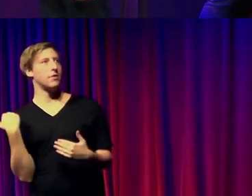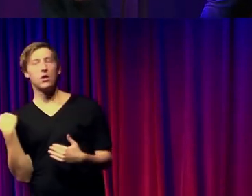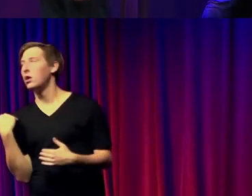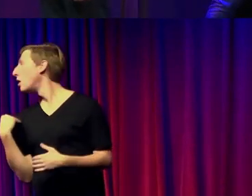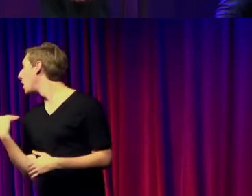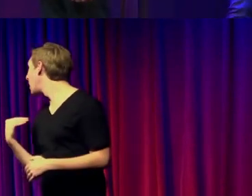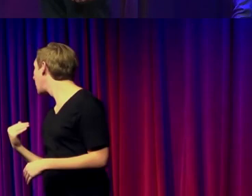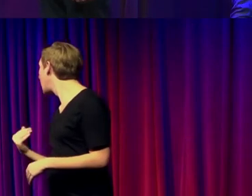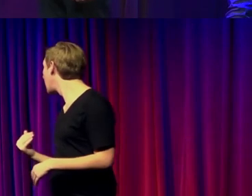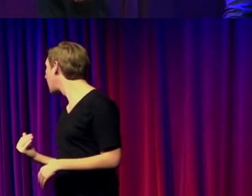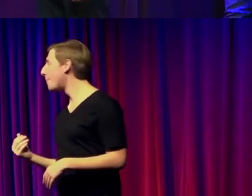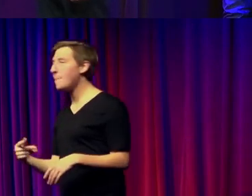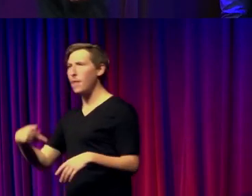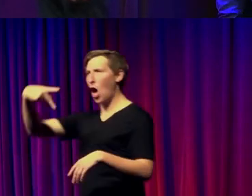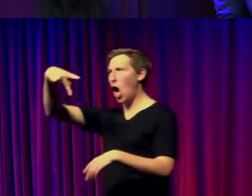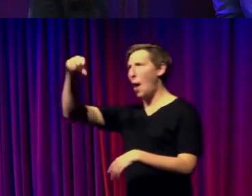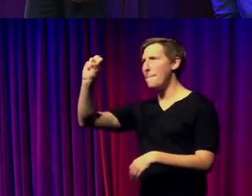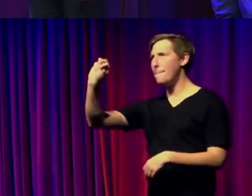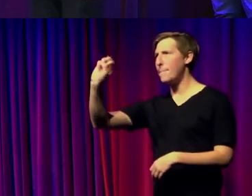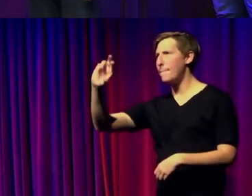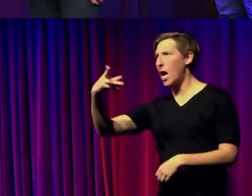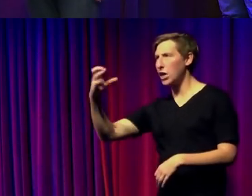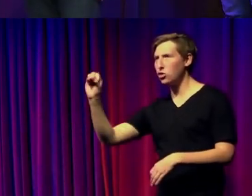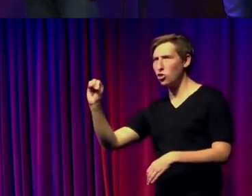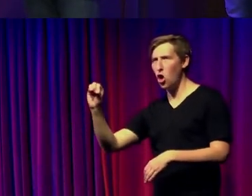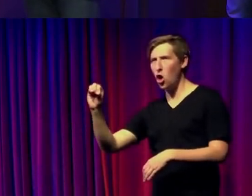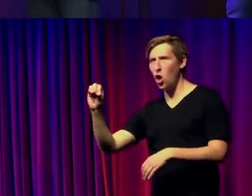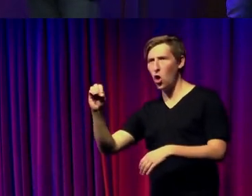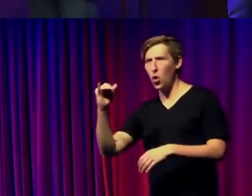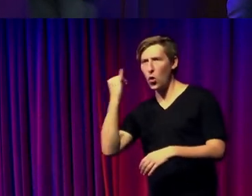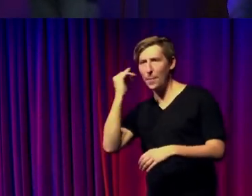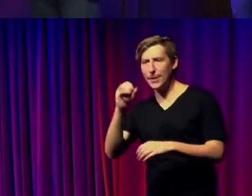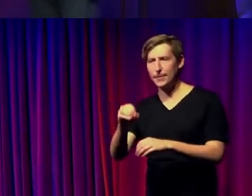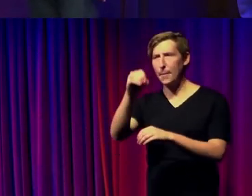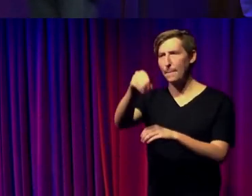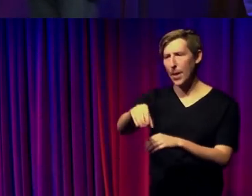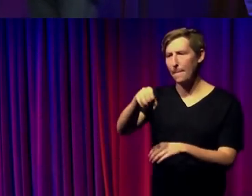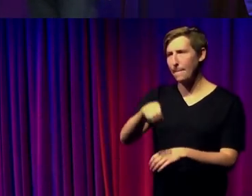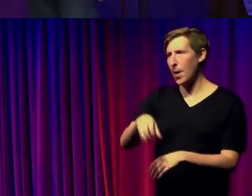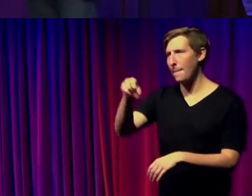the right one. Ponchos? Yeah, for the cum bet. Oh.